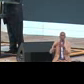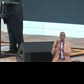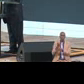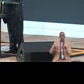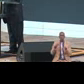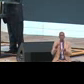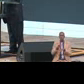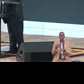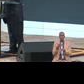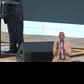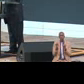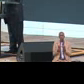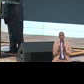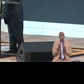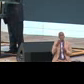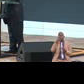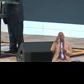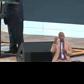you anymore?